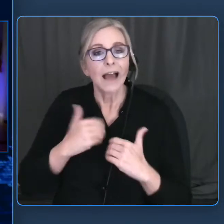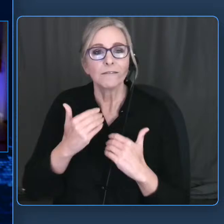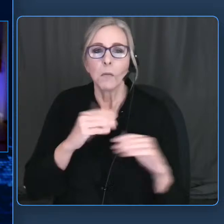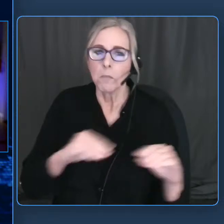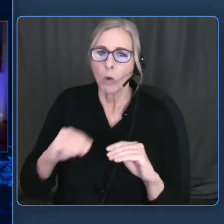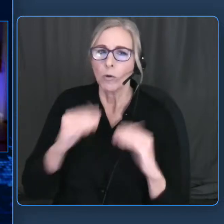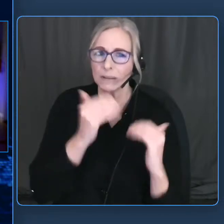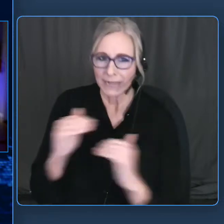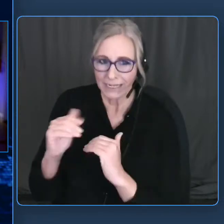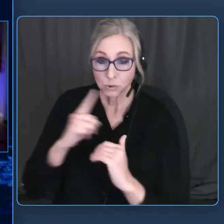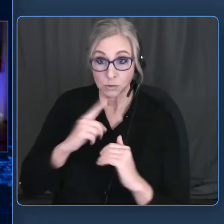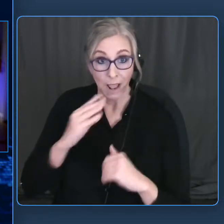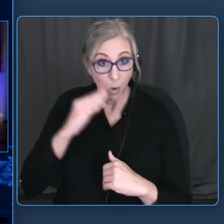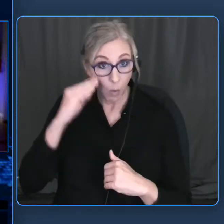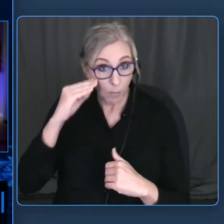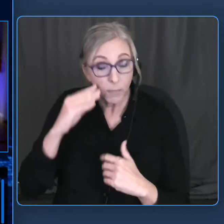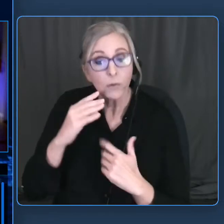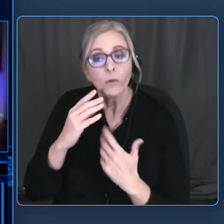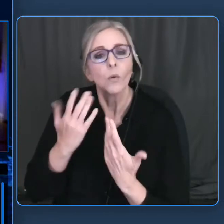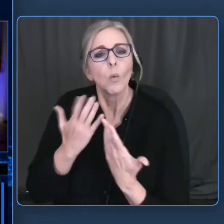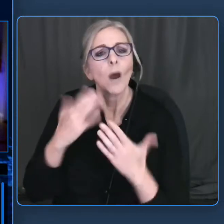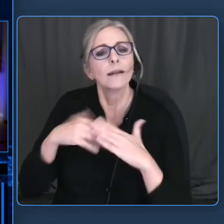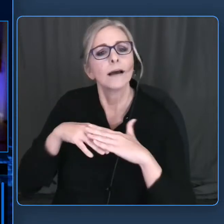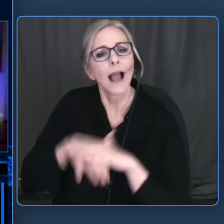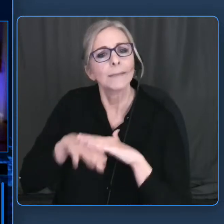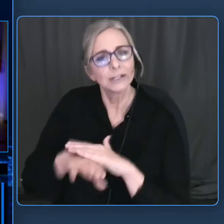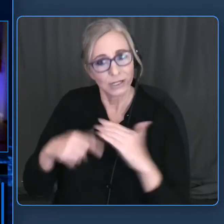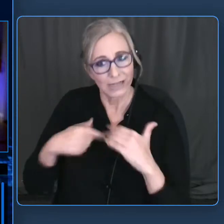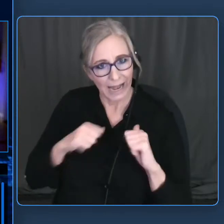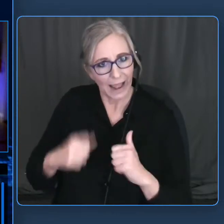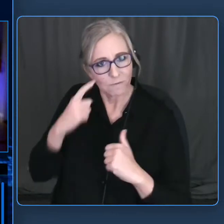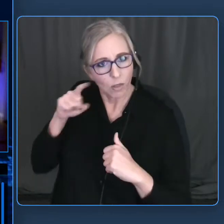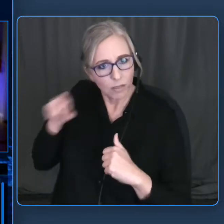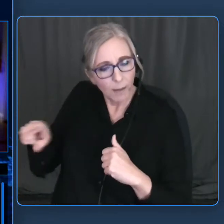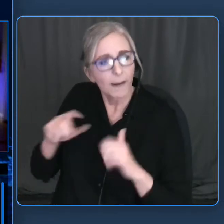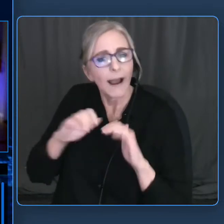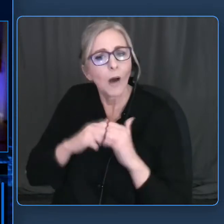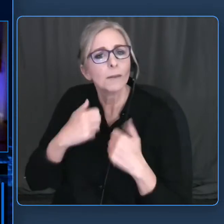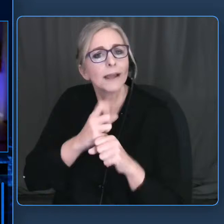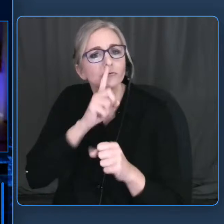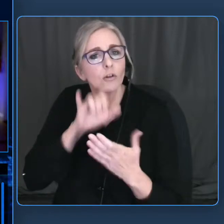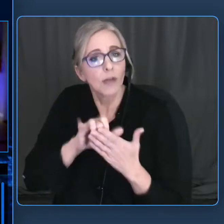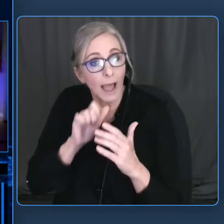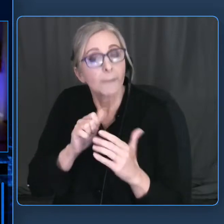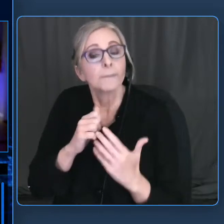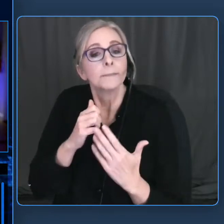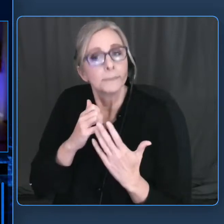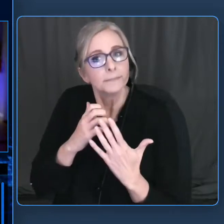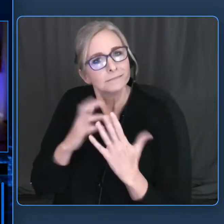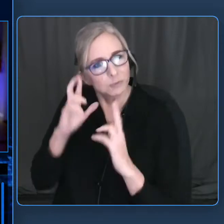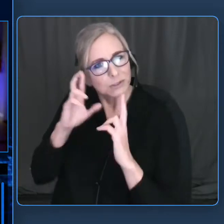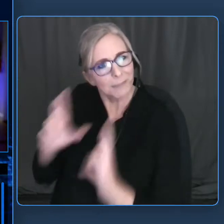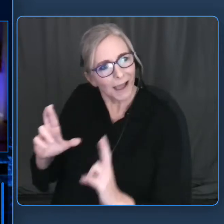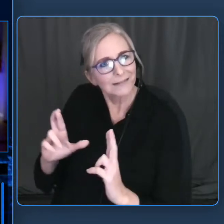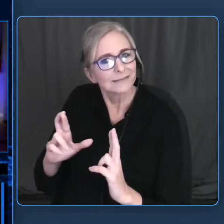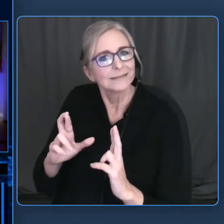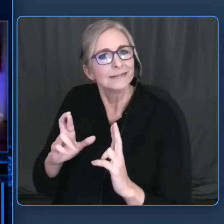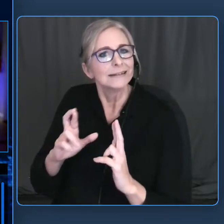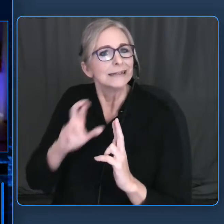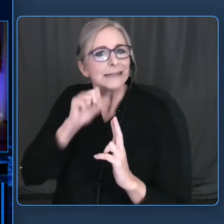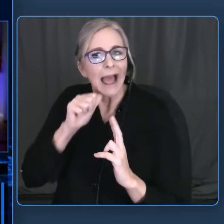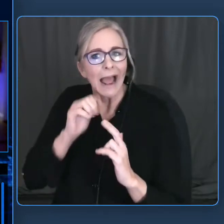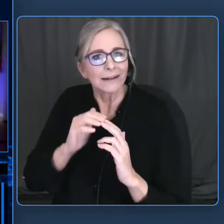limitations to my residential setting, what accommodations can I make for them, and how can I be sure that I'm preserving their dignity by